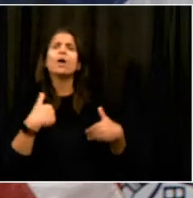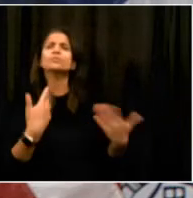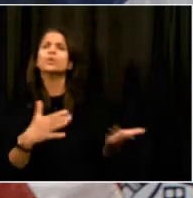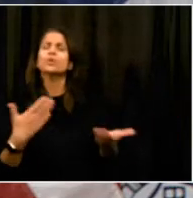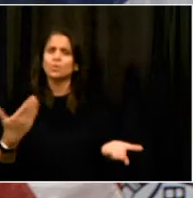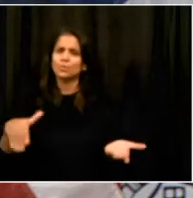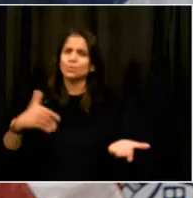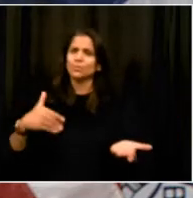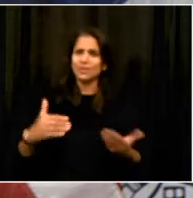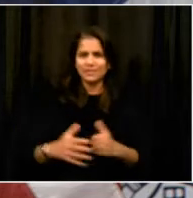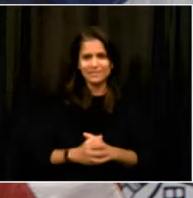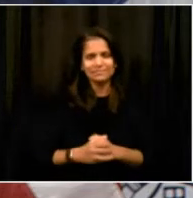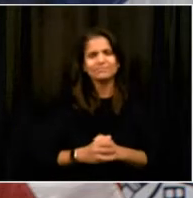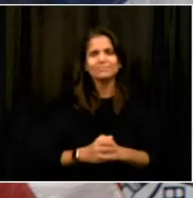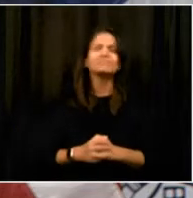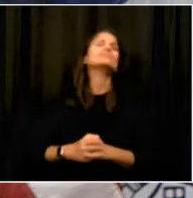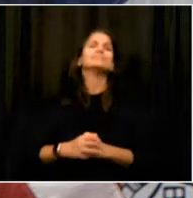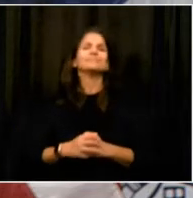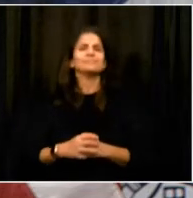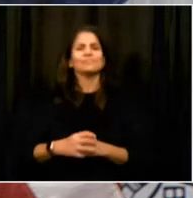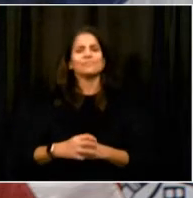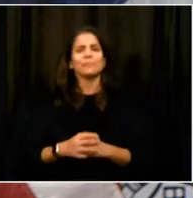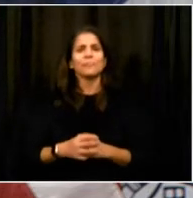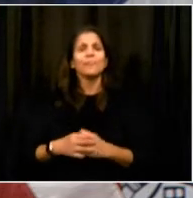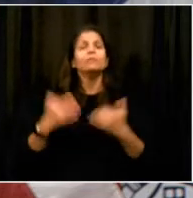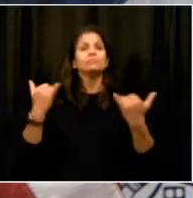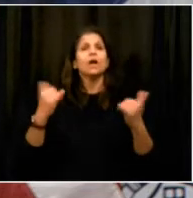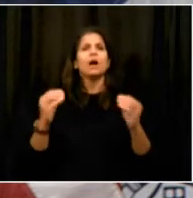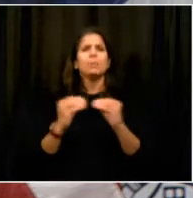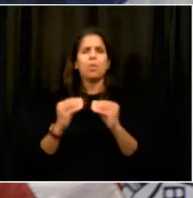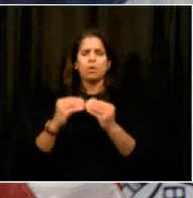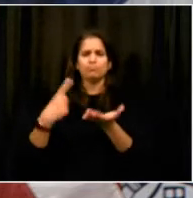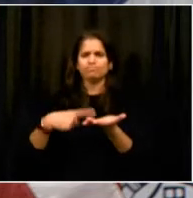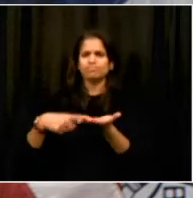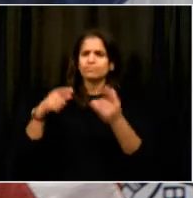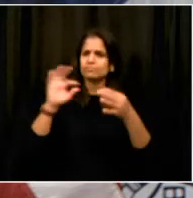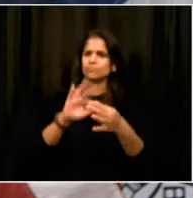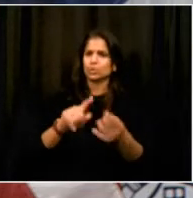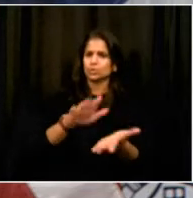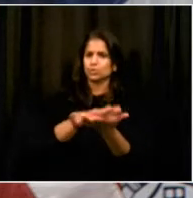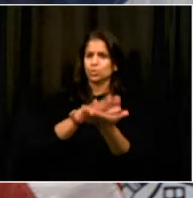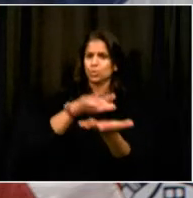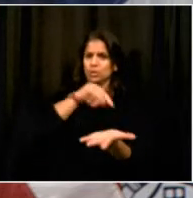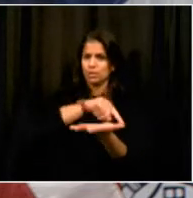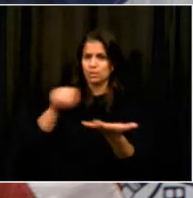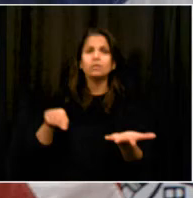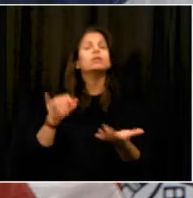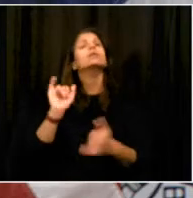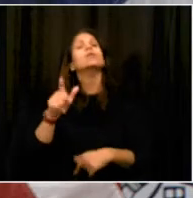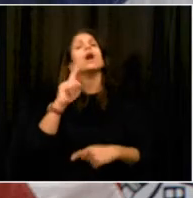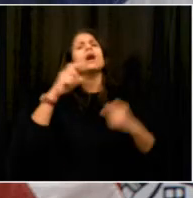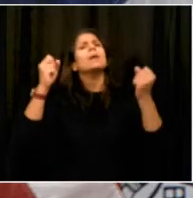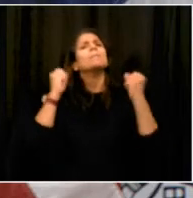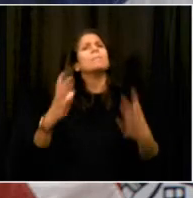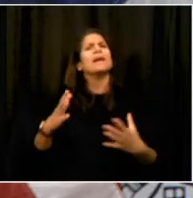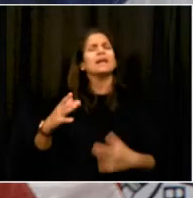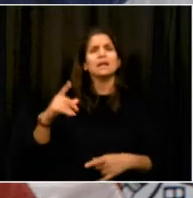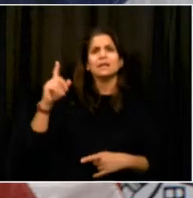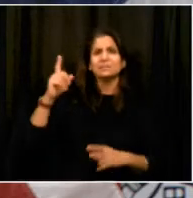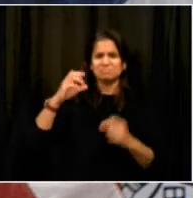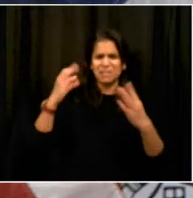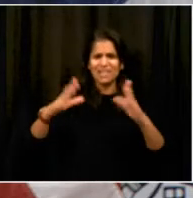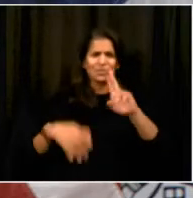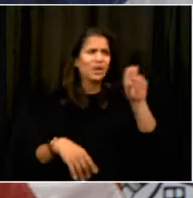what's allowed us to achieve what so many people said couldn't be done. School buildings, in fact, some of the